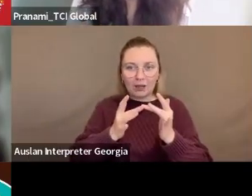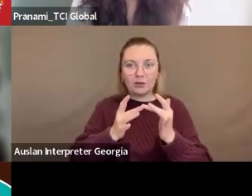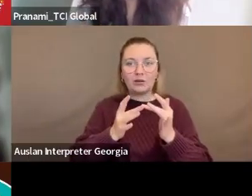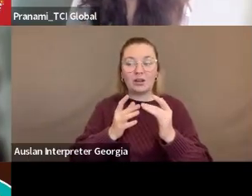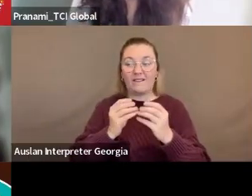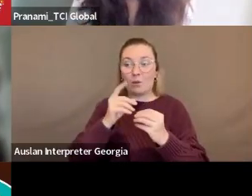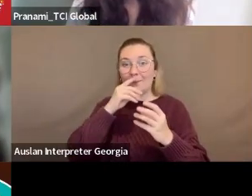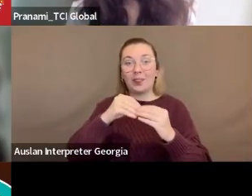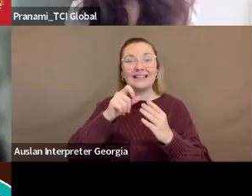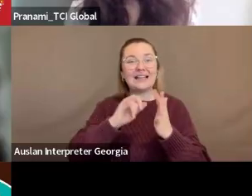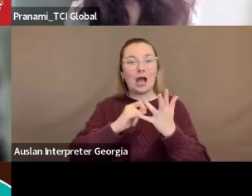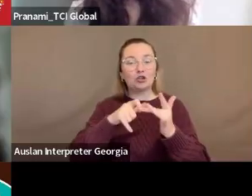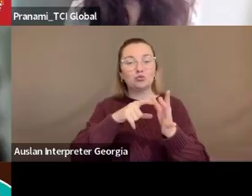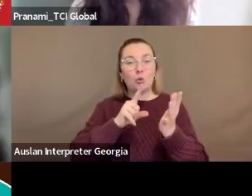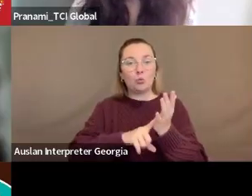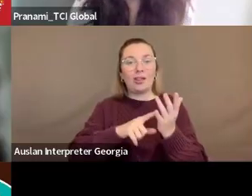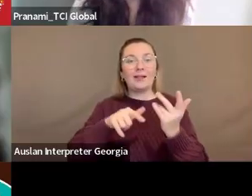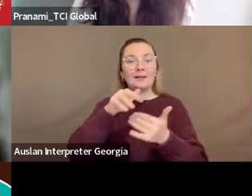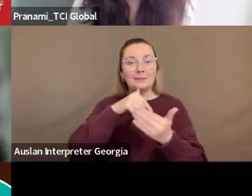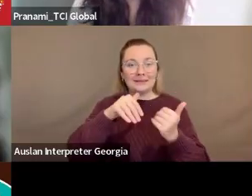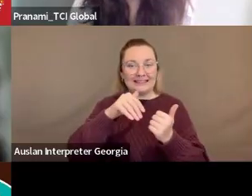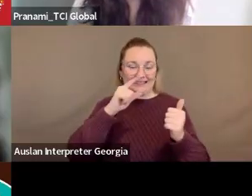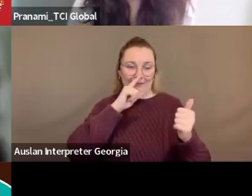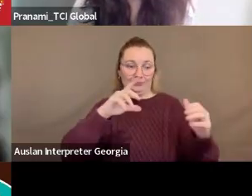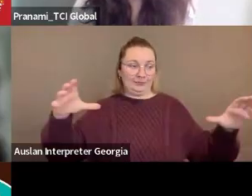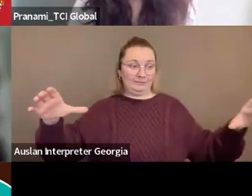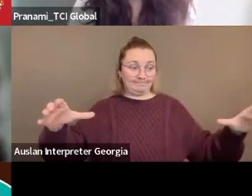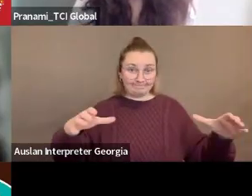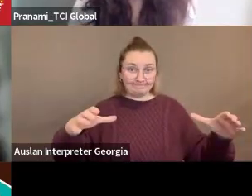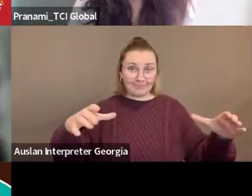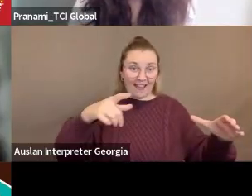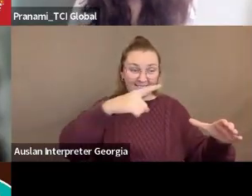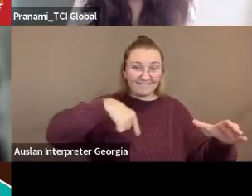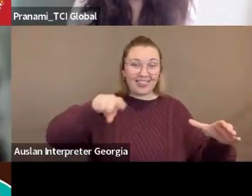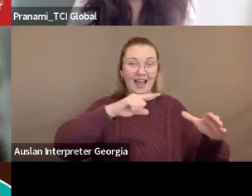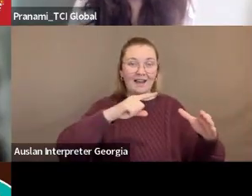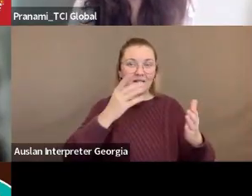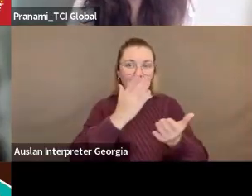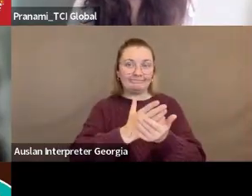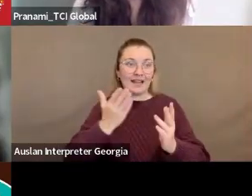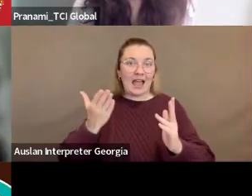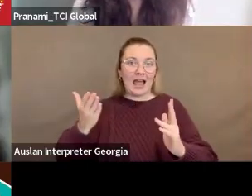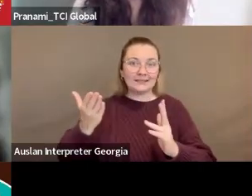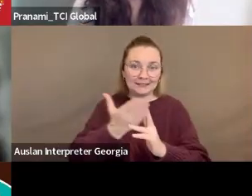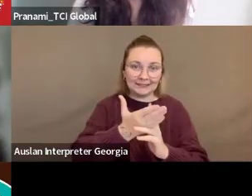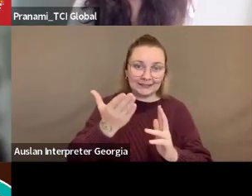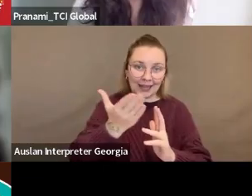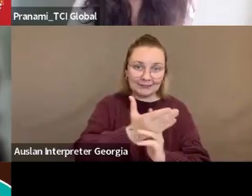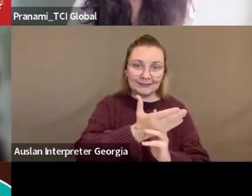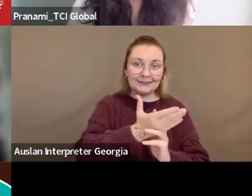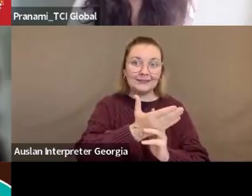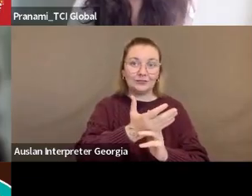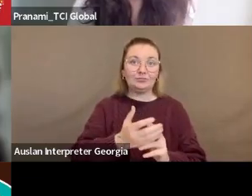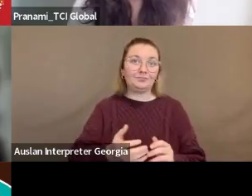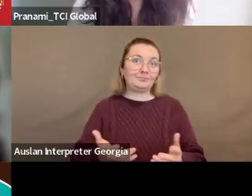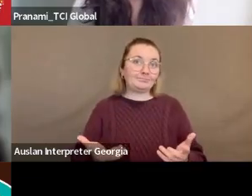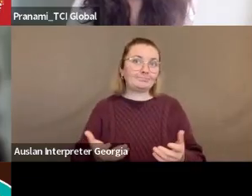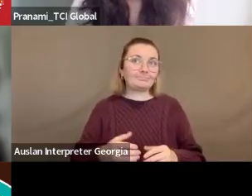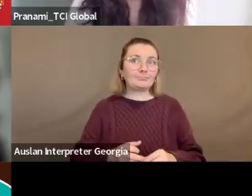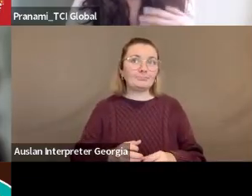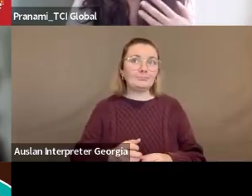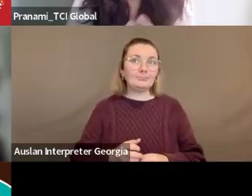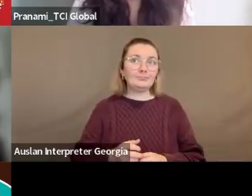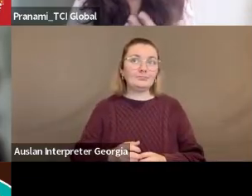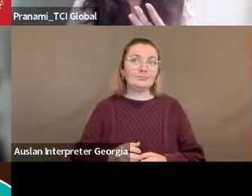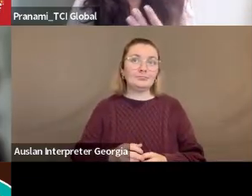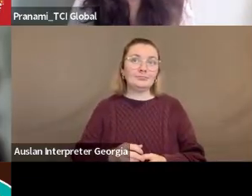psychosocial disabilities within the community, and when they have access and